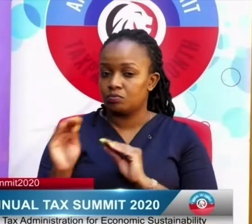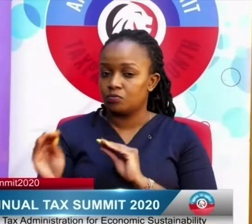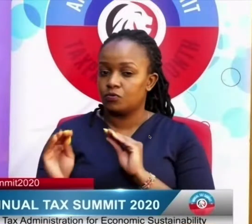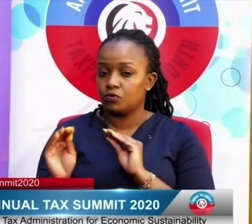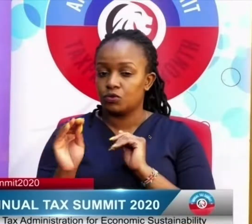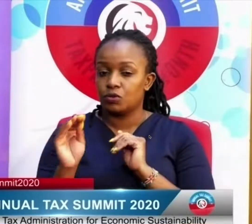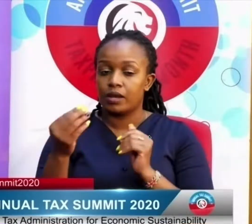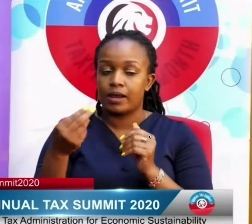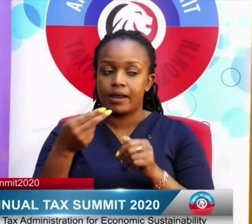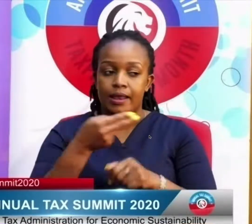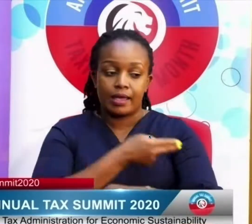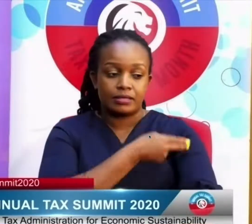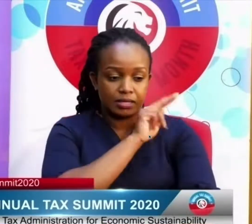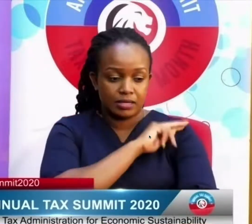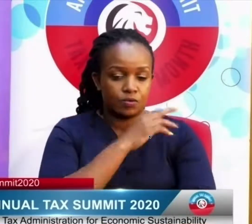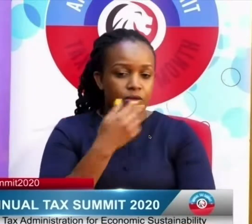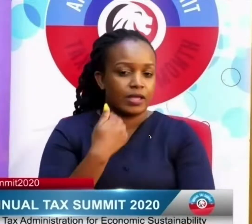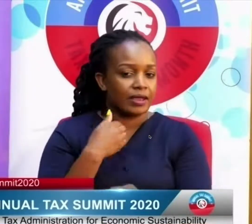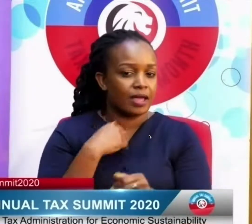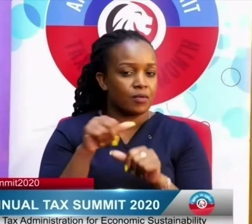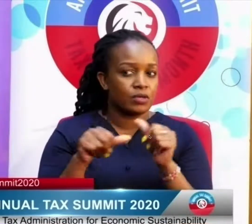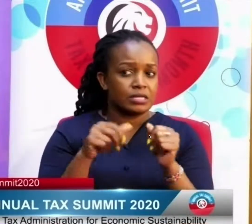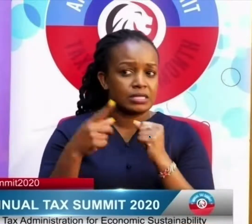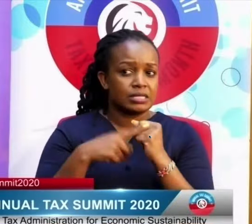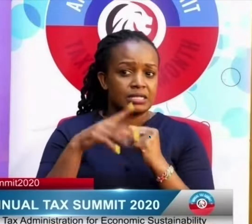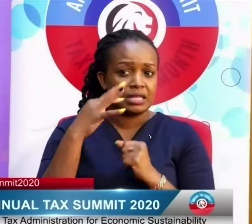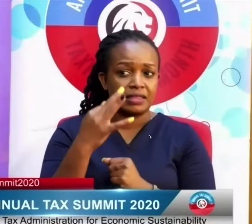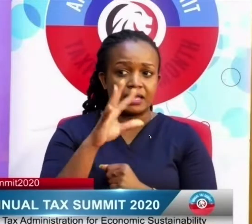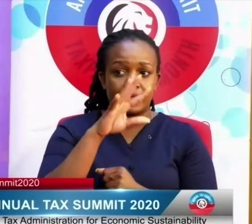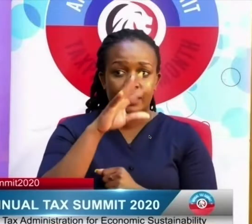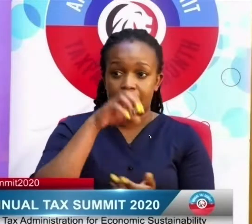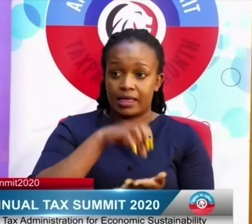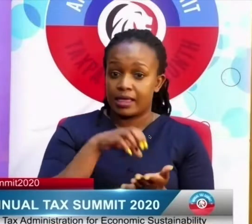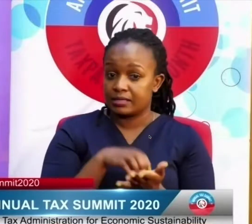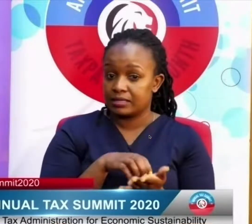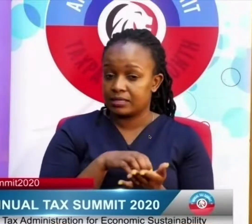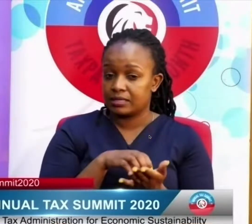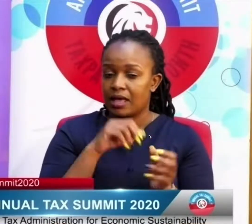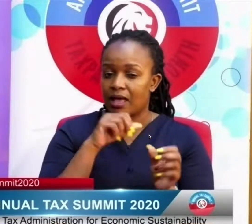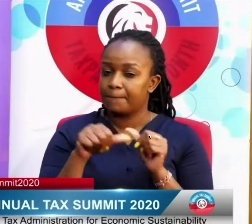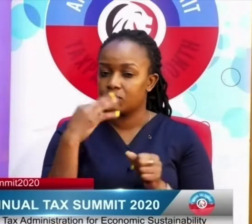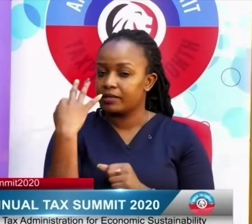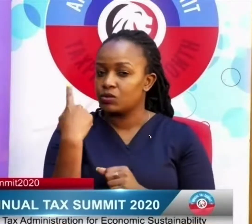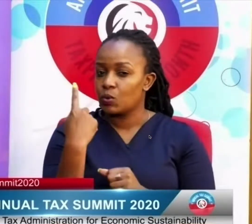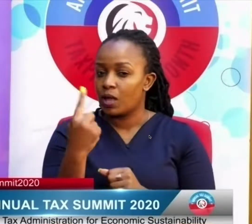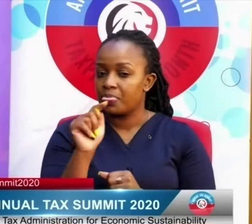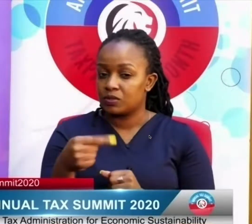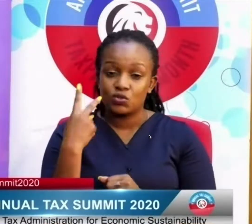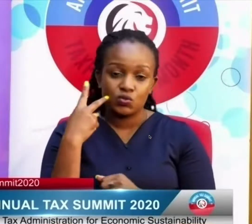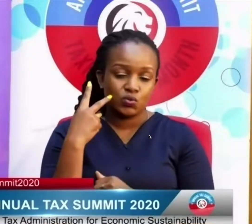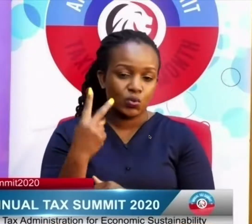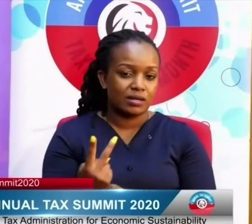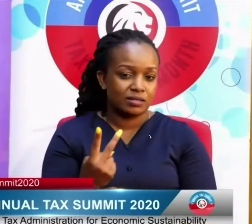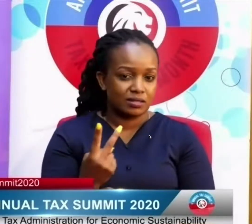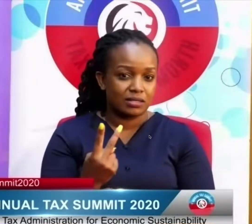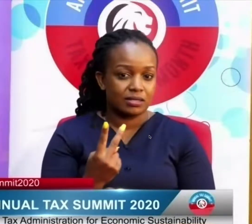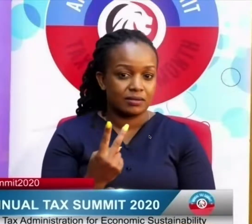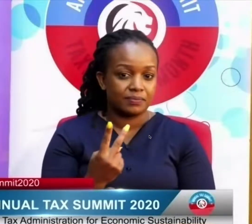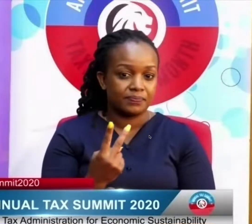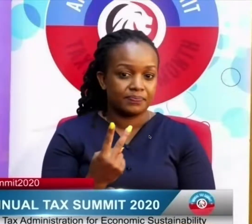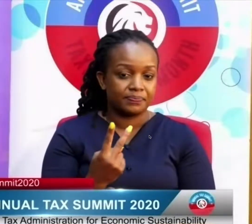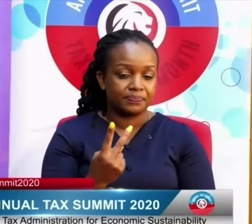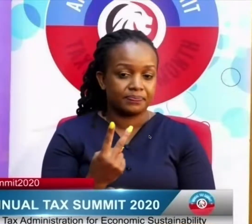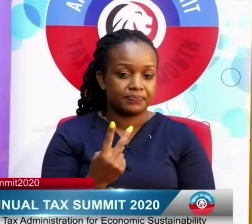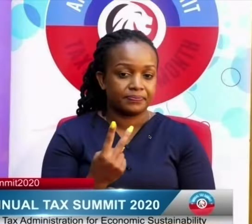63,000 cases to date, about 1,200 fatalities